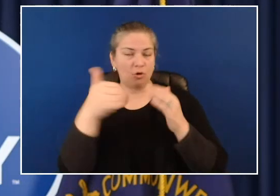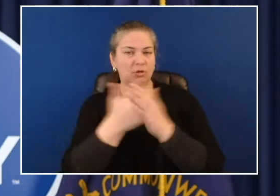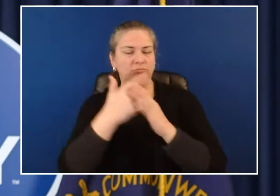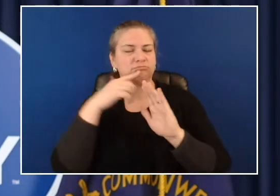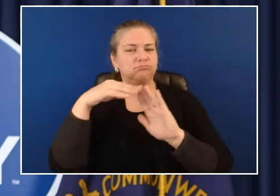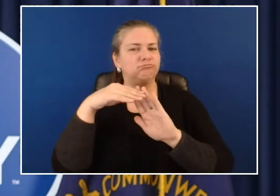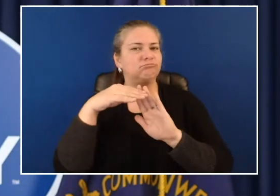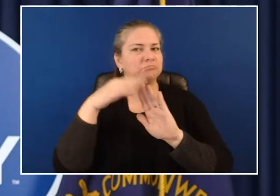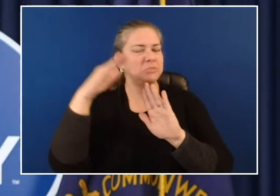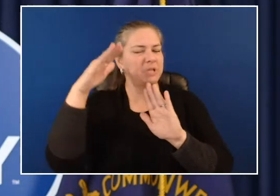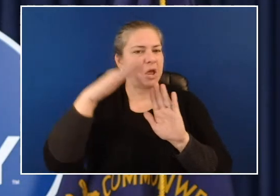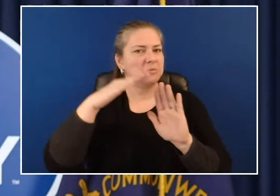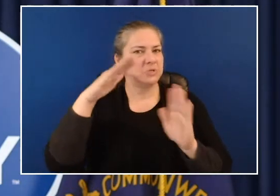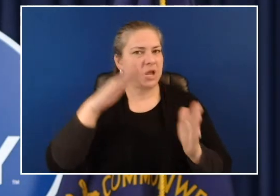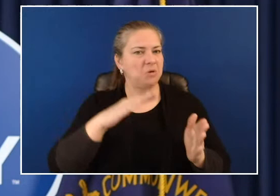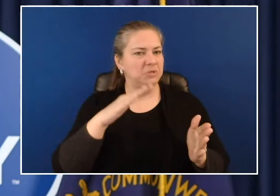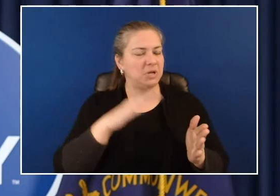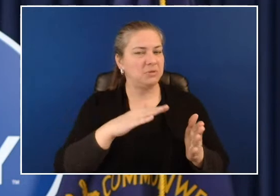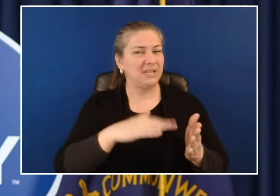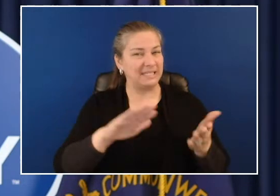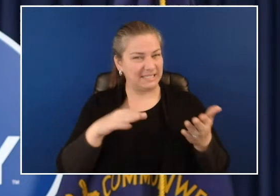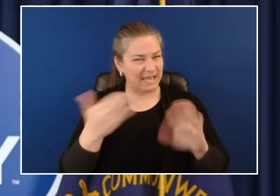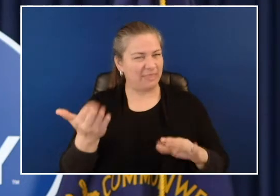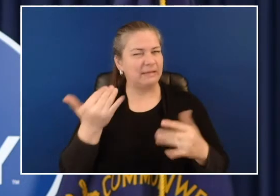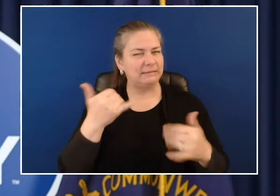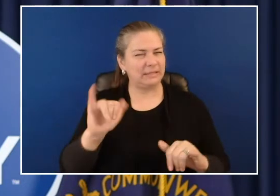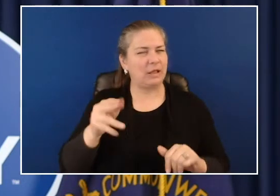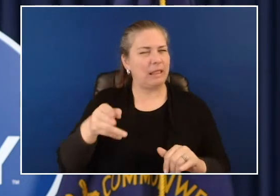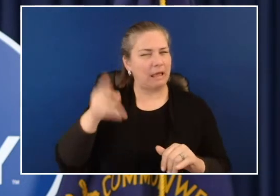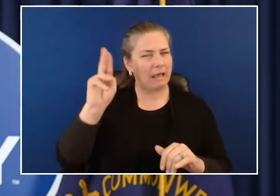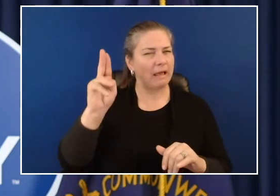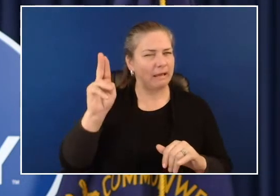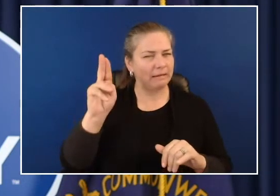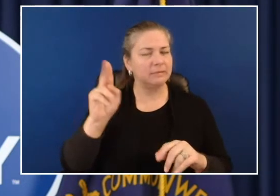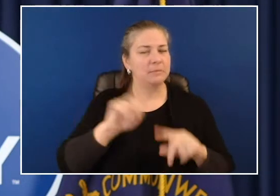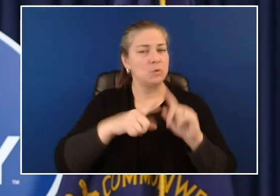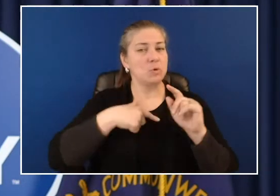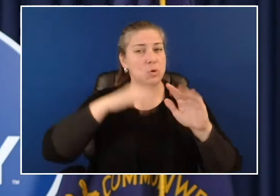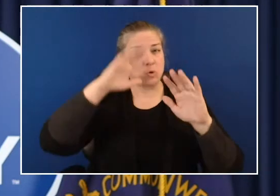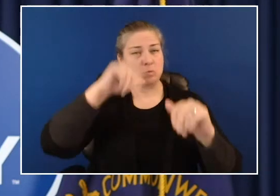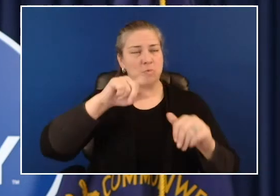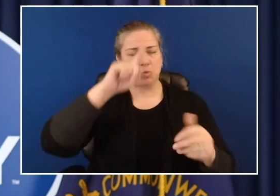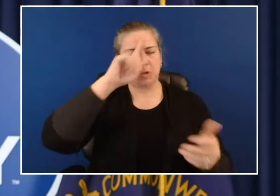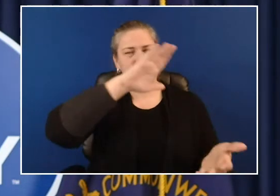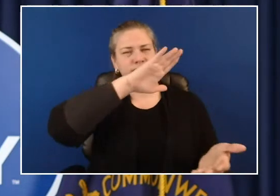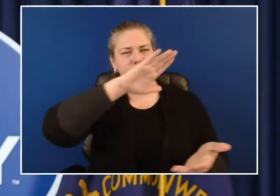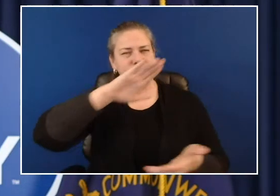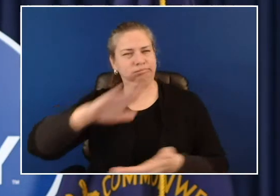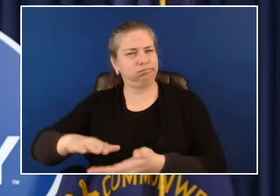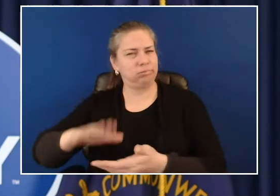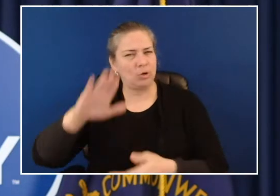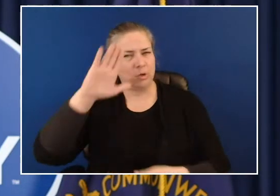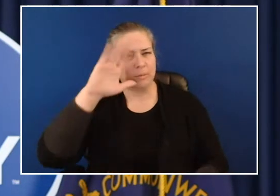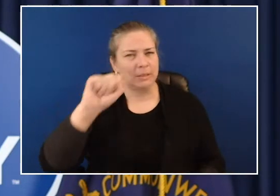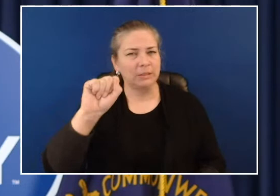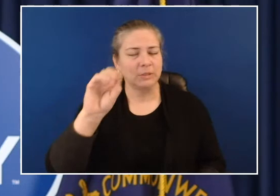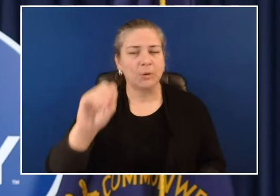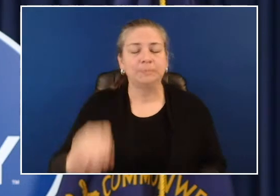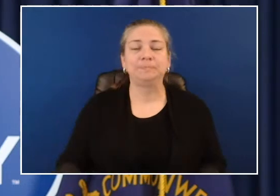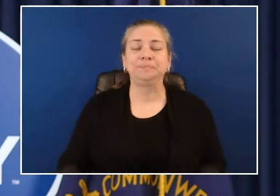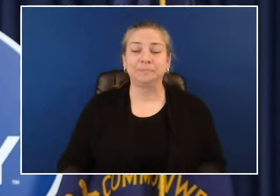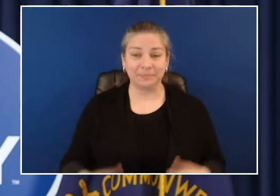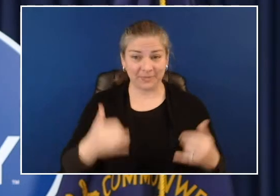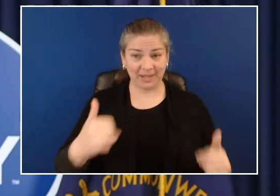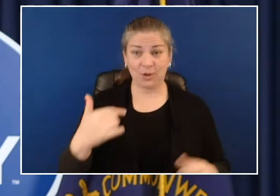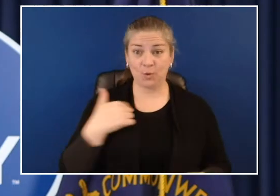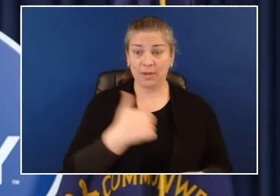still staying fairly high. We hope that that will follow the rest of the trend shortly. Again, we're also having